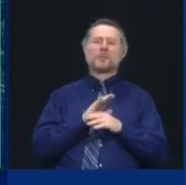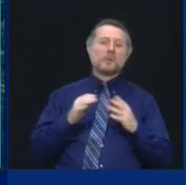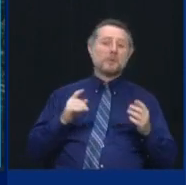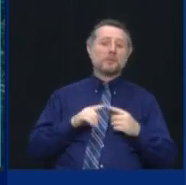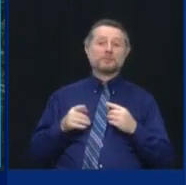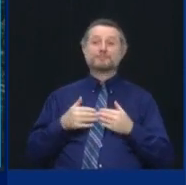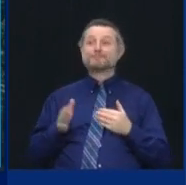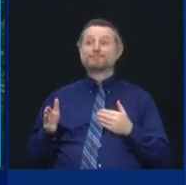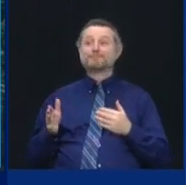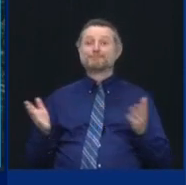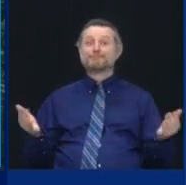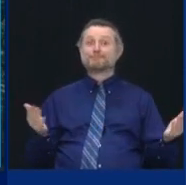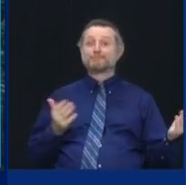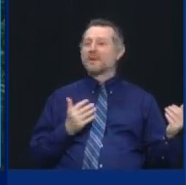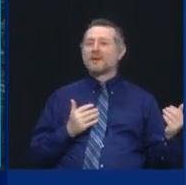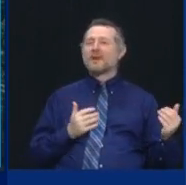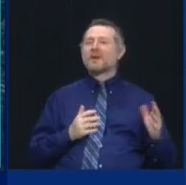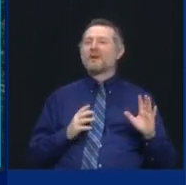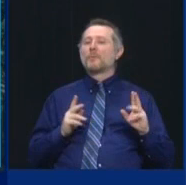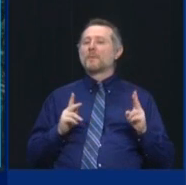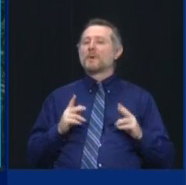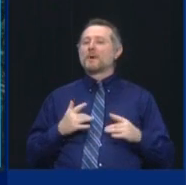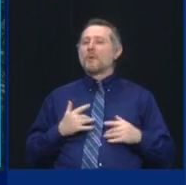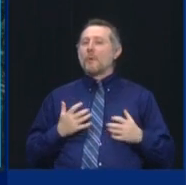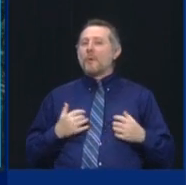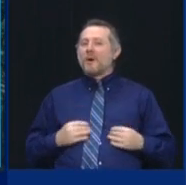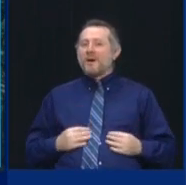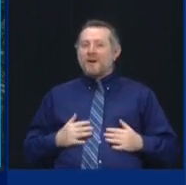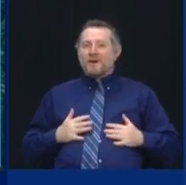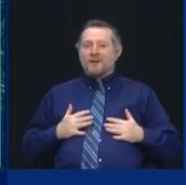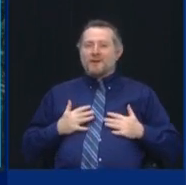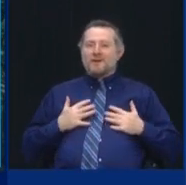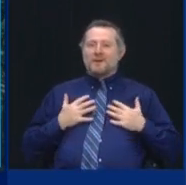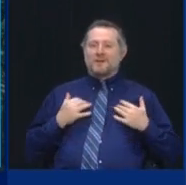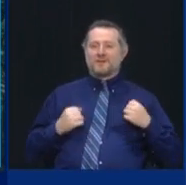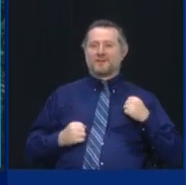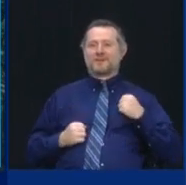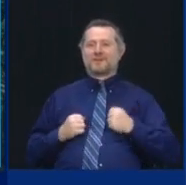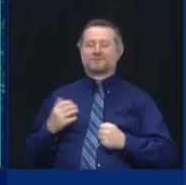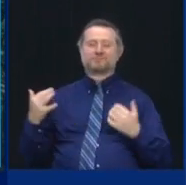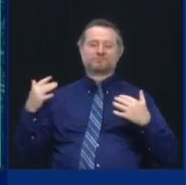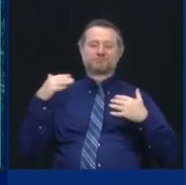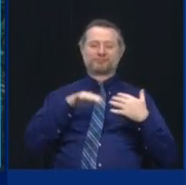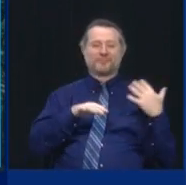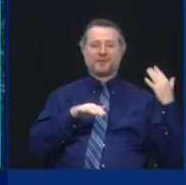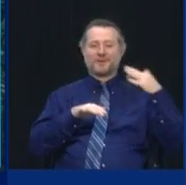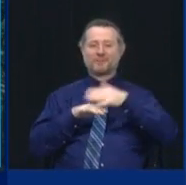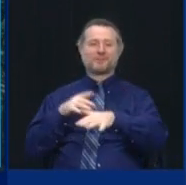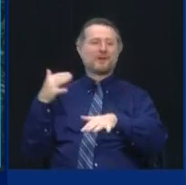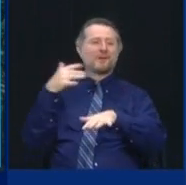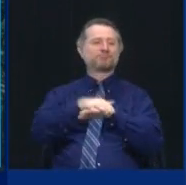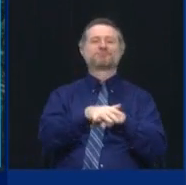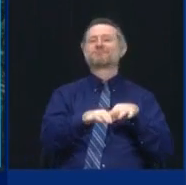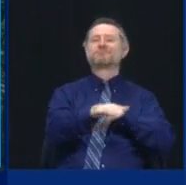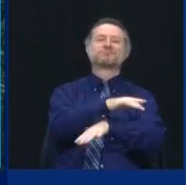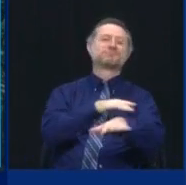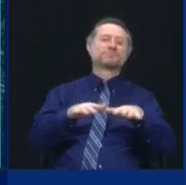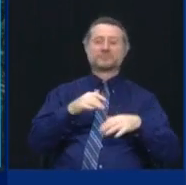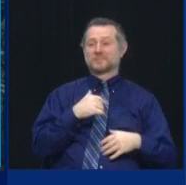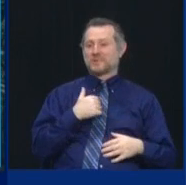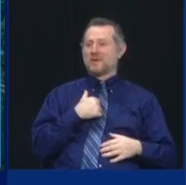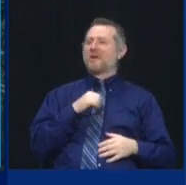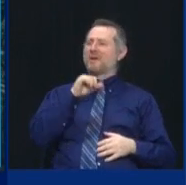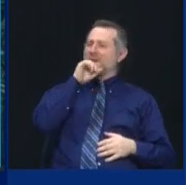we need to get the exuberance back, the excitement back, the love of New York. I love